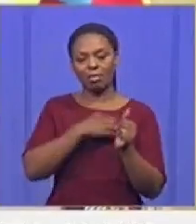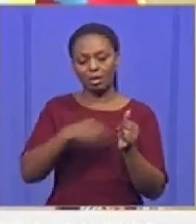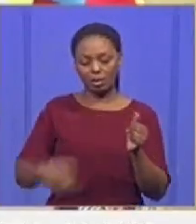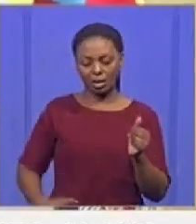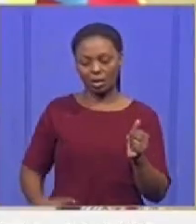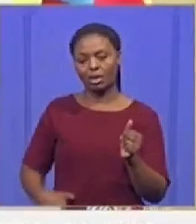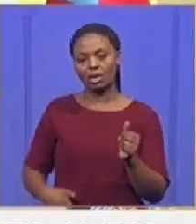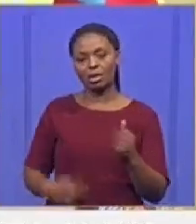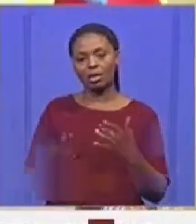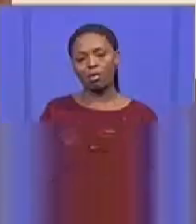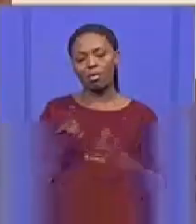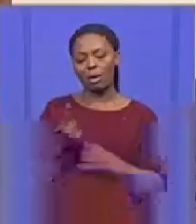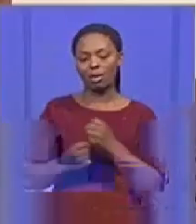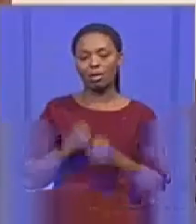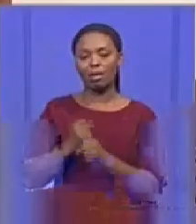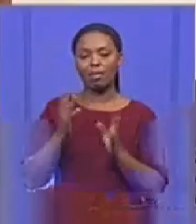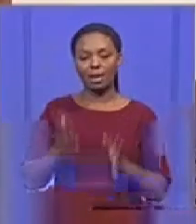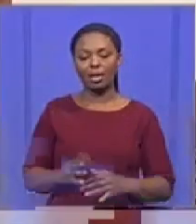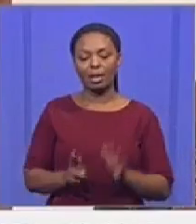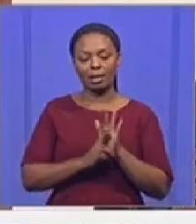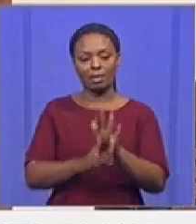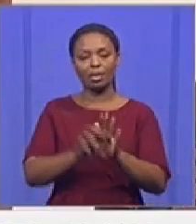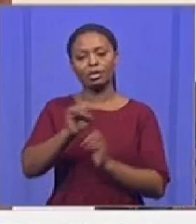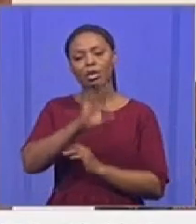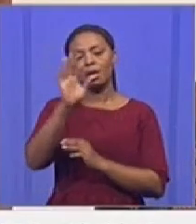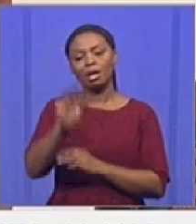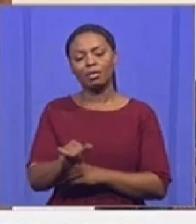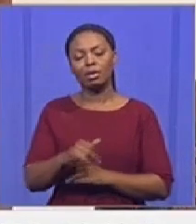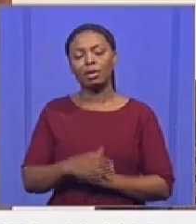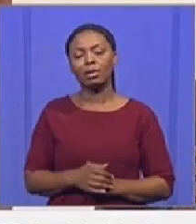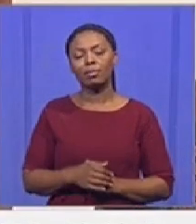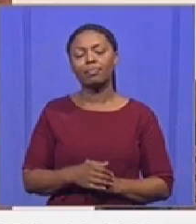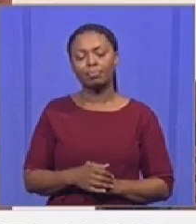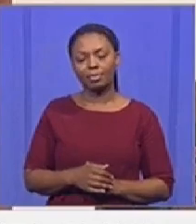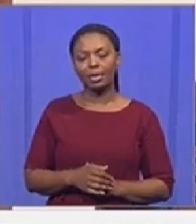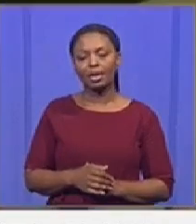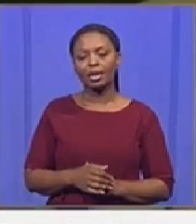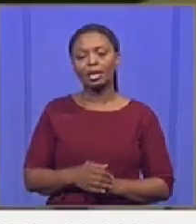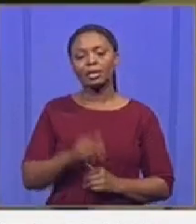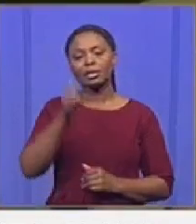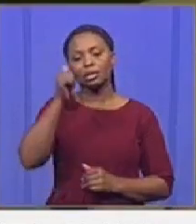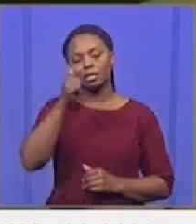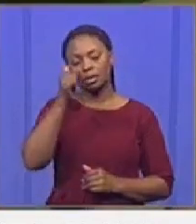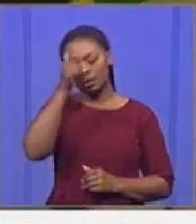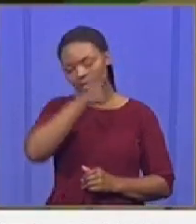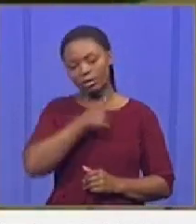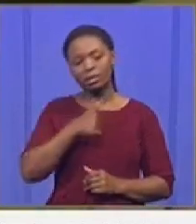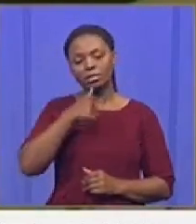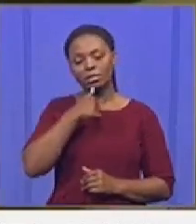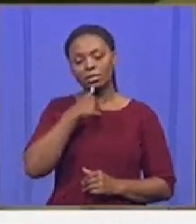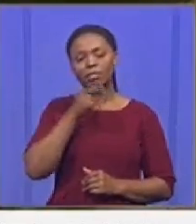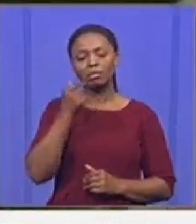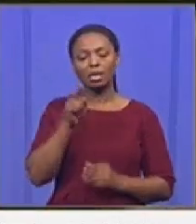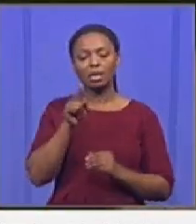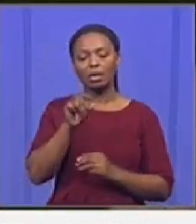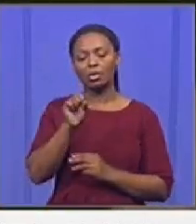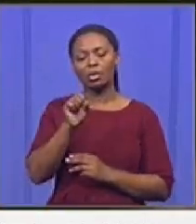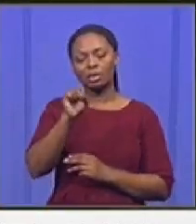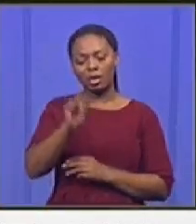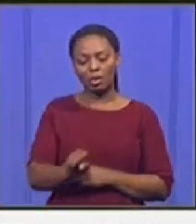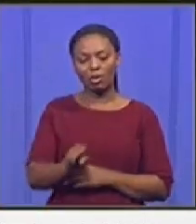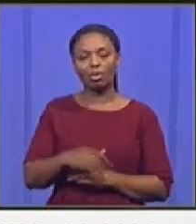nngwe fela. O ne a emela Aforika Borwa jaaka moemedi o kgethegileng kwa South Sudan gareng ga dintlhakgolo tsa